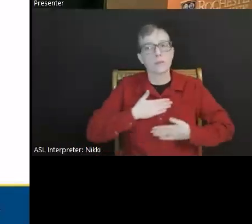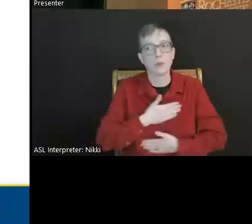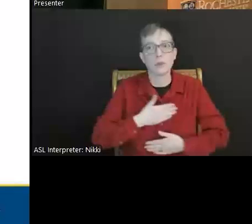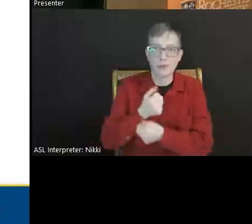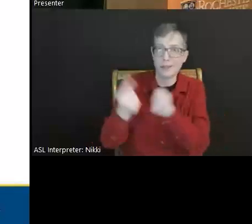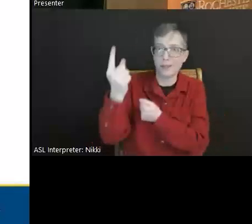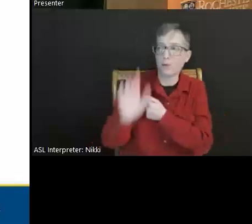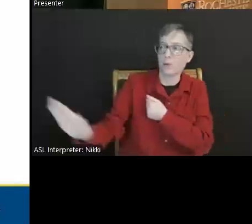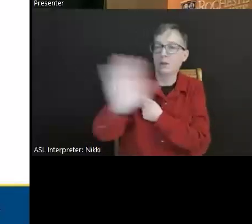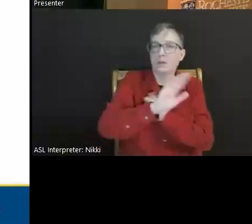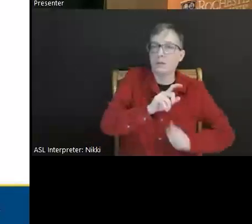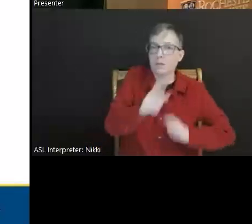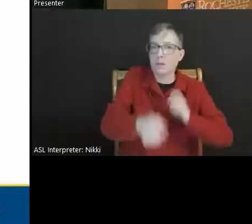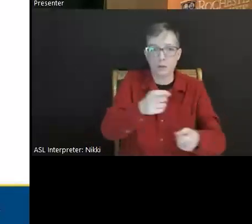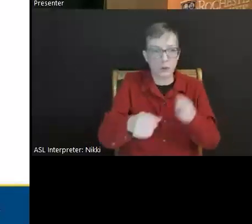make it possible.